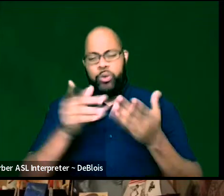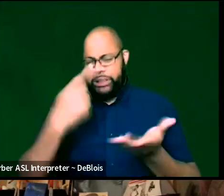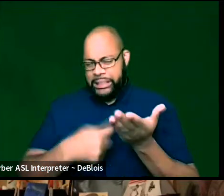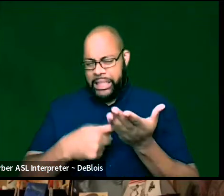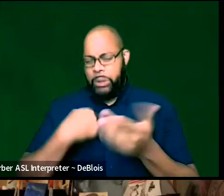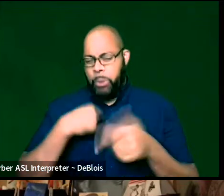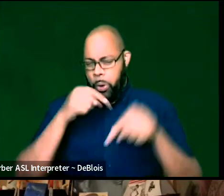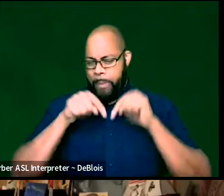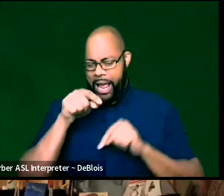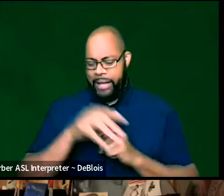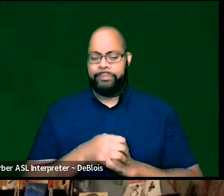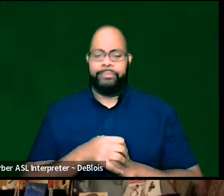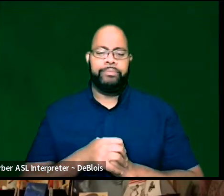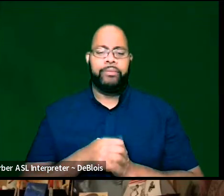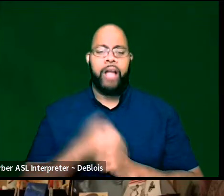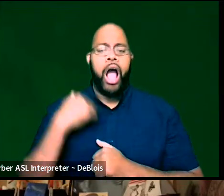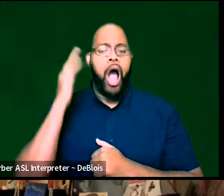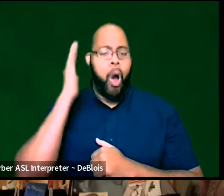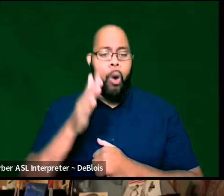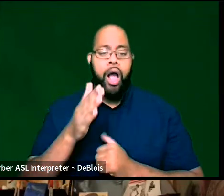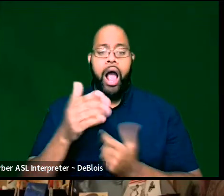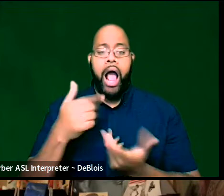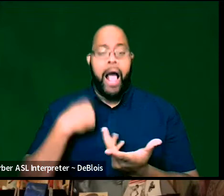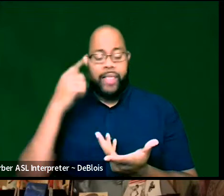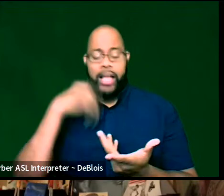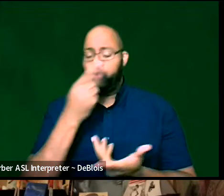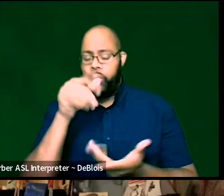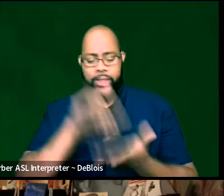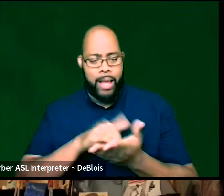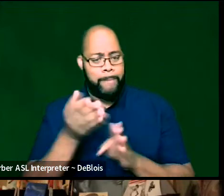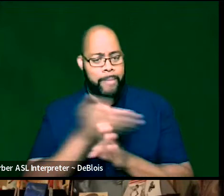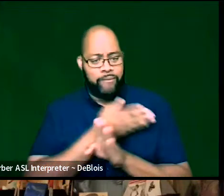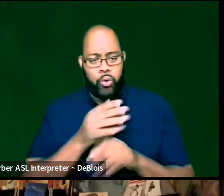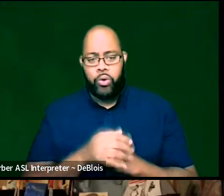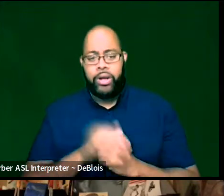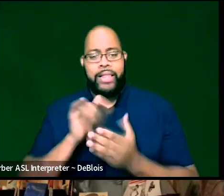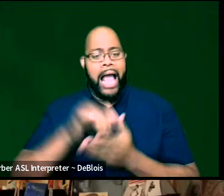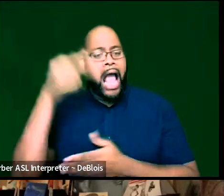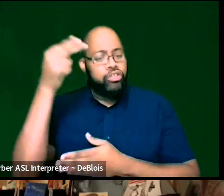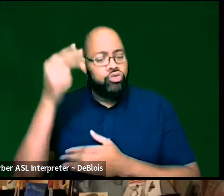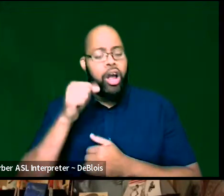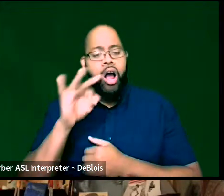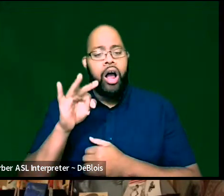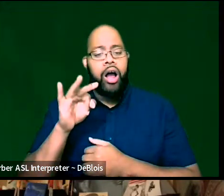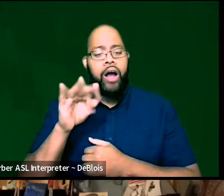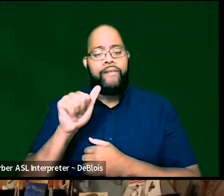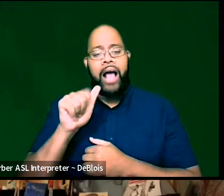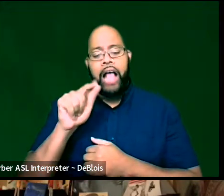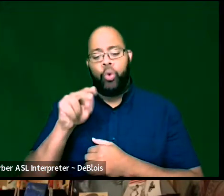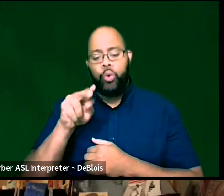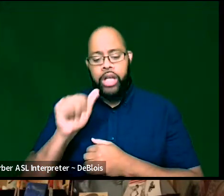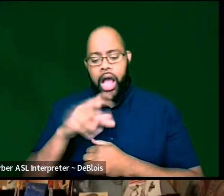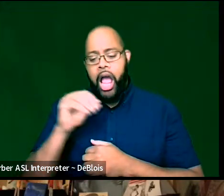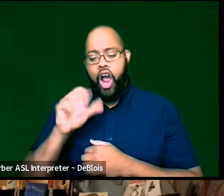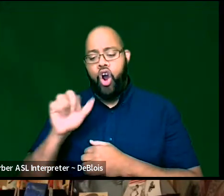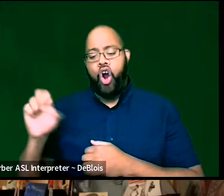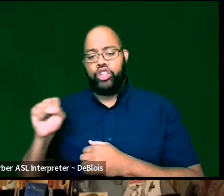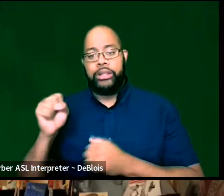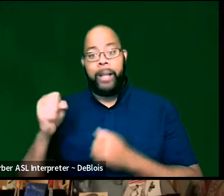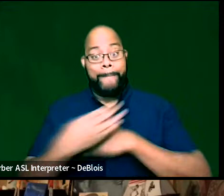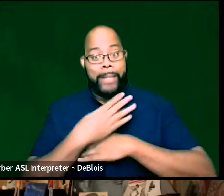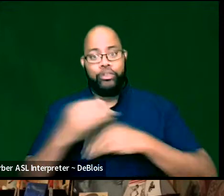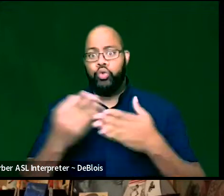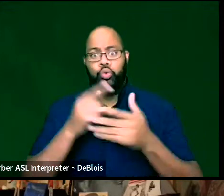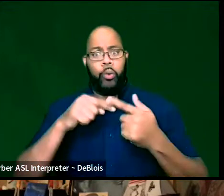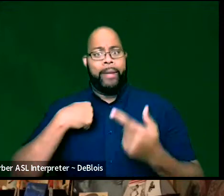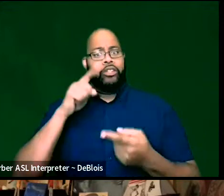about. I'm going to be, and I think I've told you this, the history of Elktonia and Carr's Beach was new to me